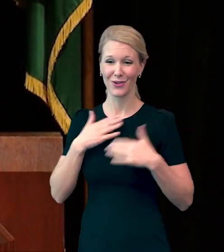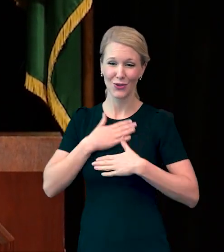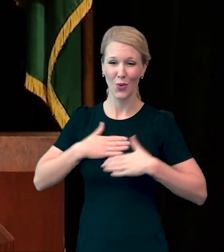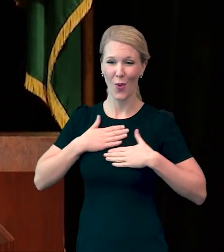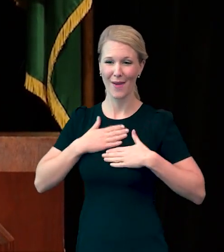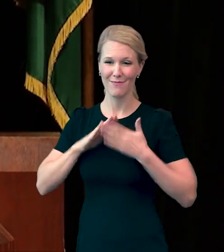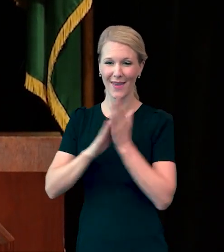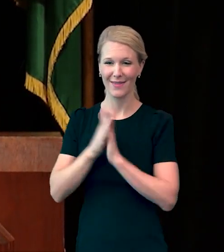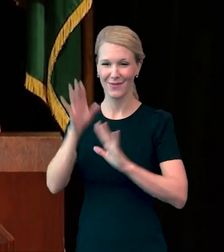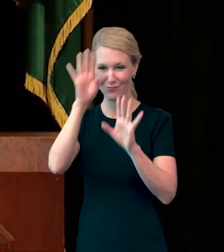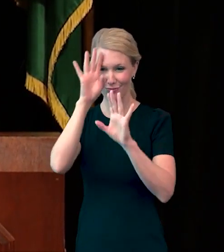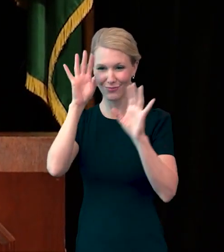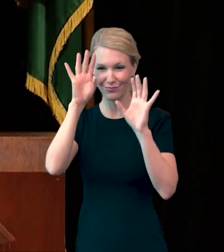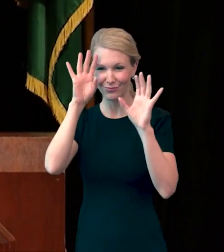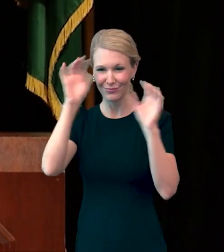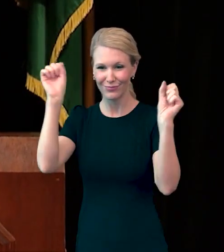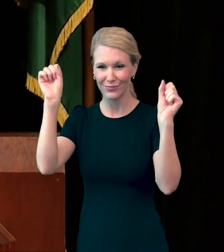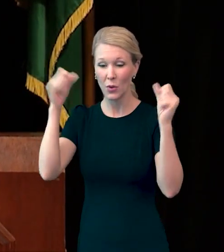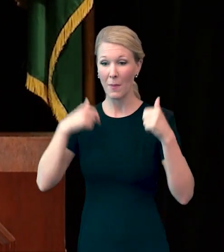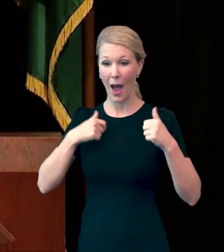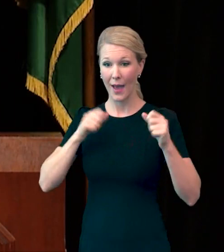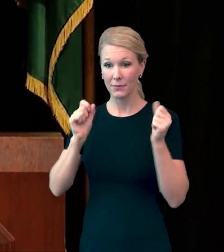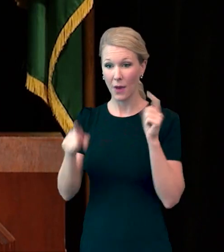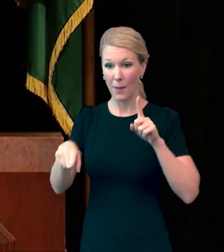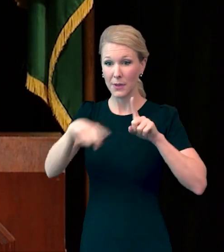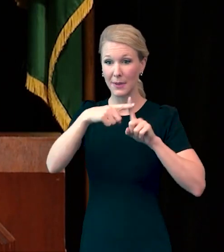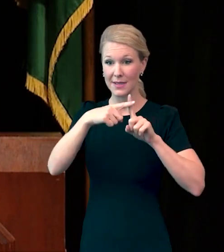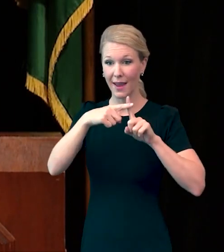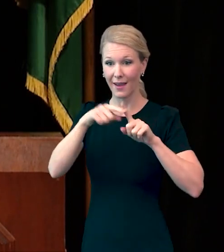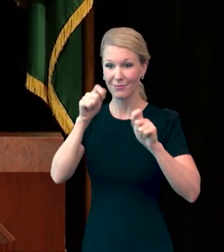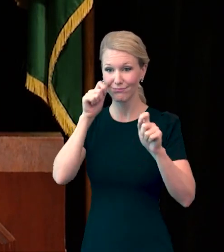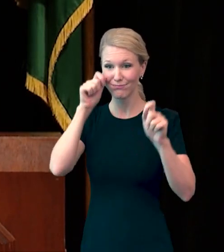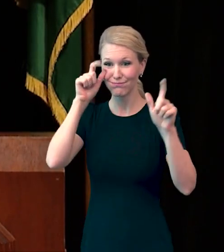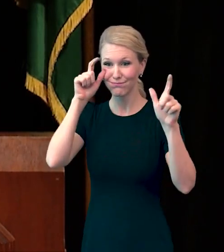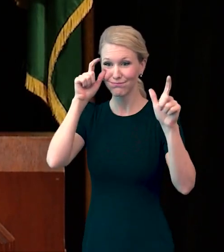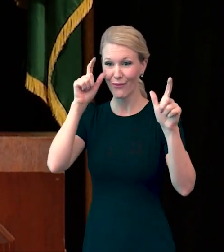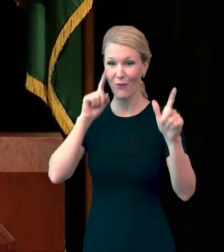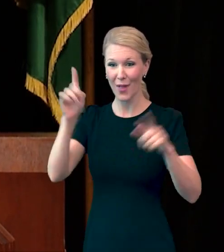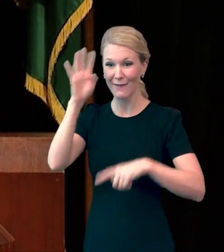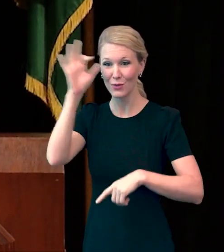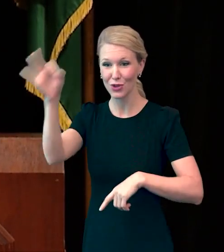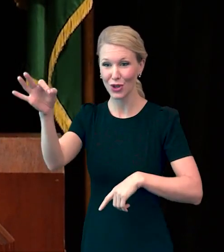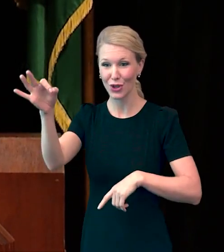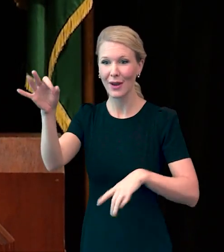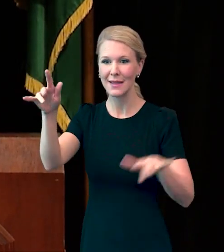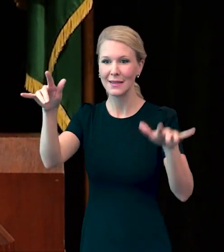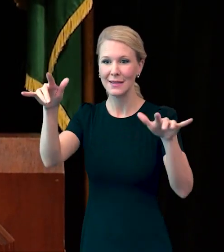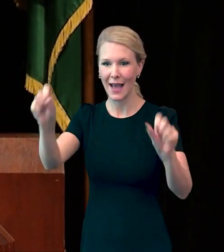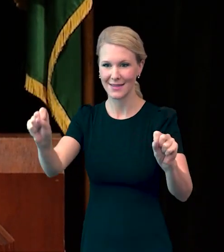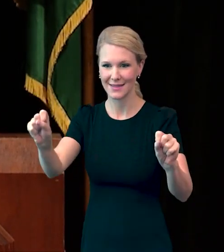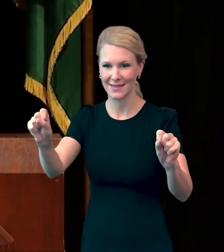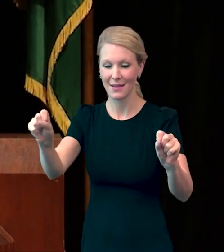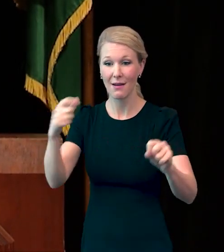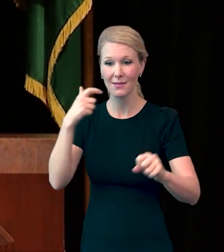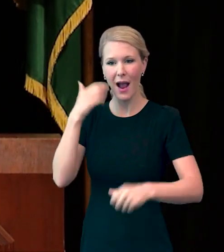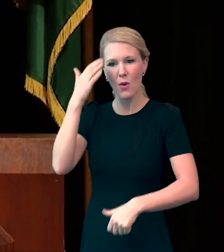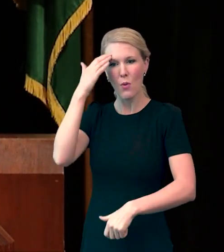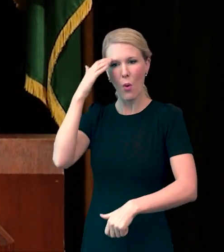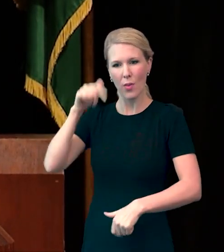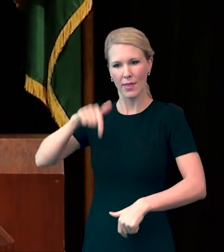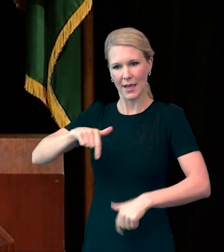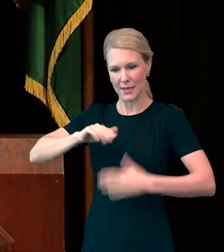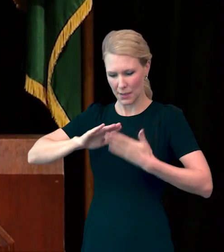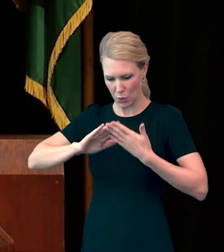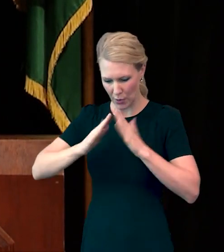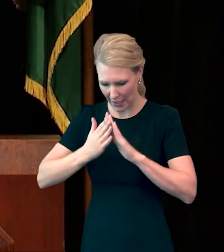president. Am I an optimist about our future? Yes, there's no doubt about it. But I see the world that way because I know how hard